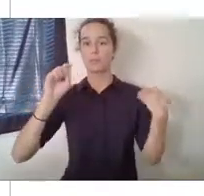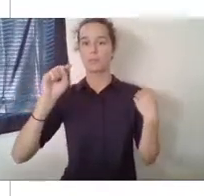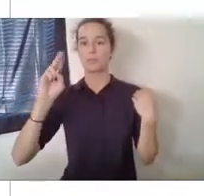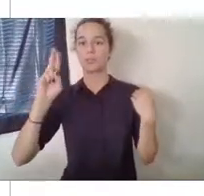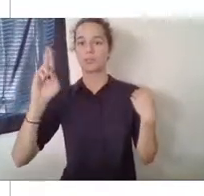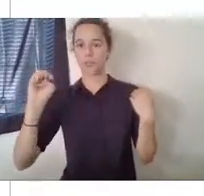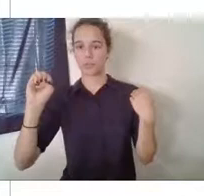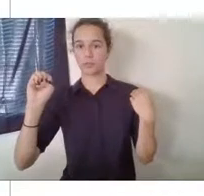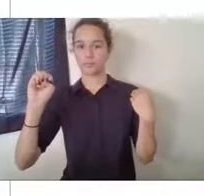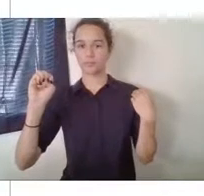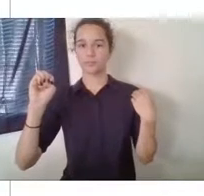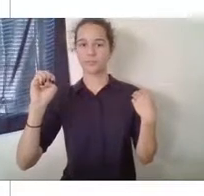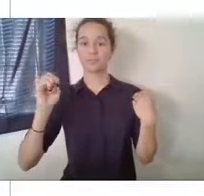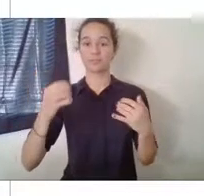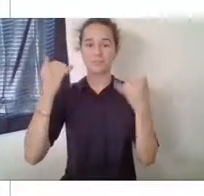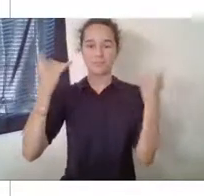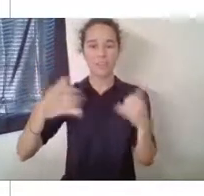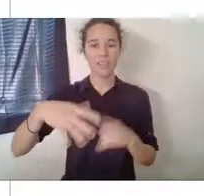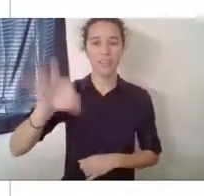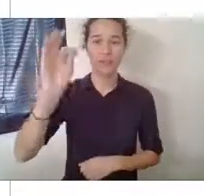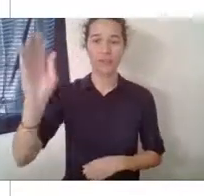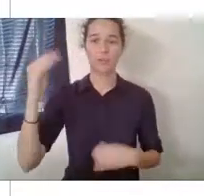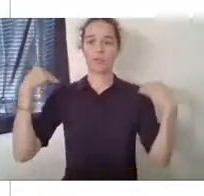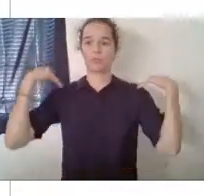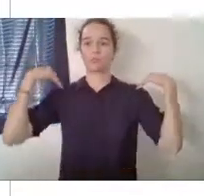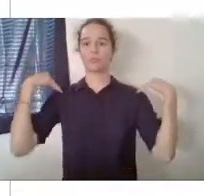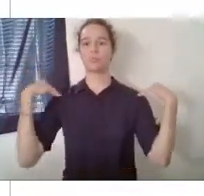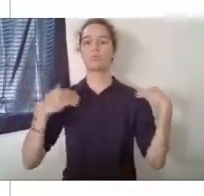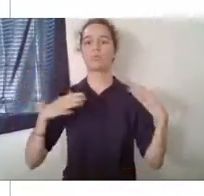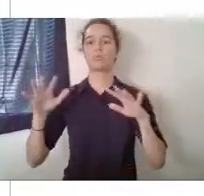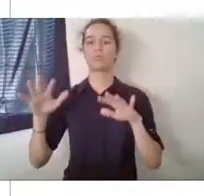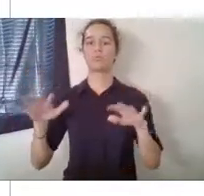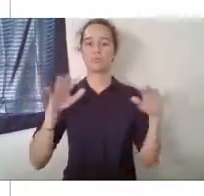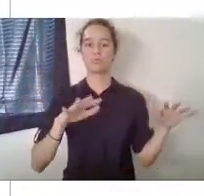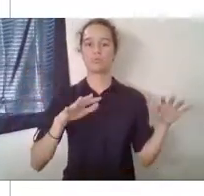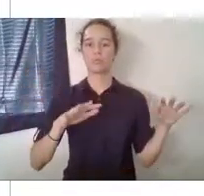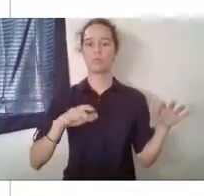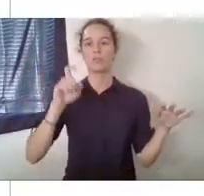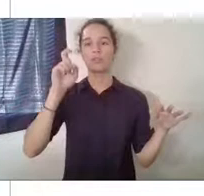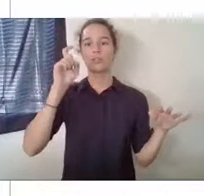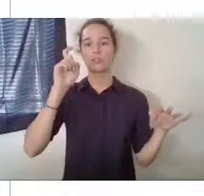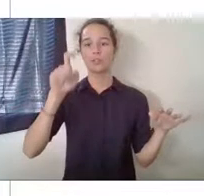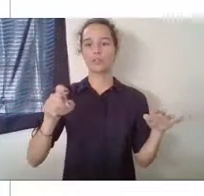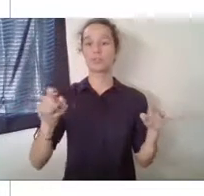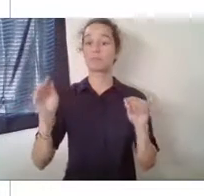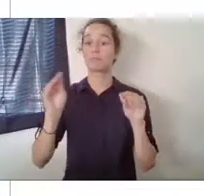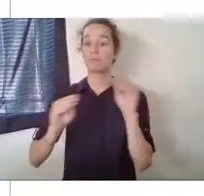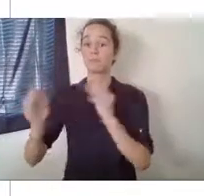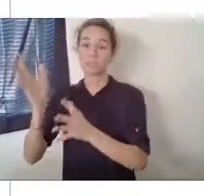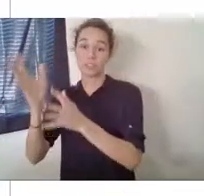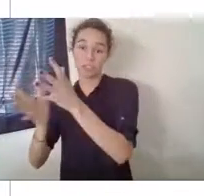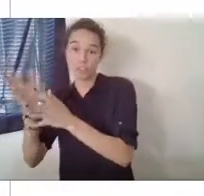Now that you've found your base posture, this is where you should gesture from, and it's where you should return to when you're finished